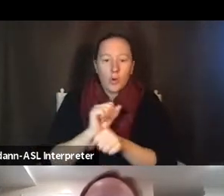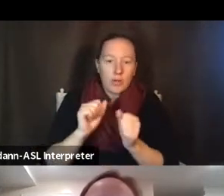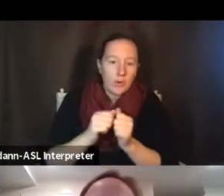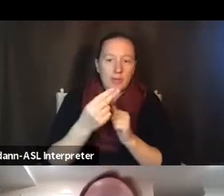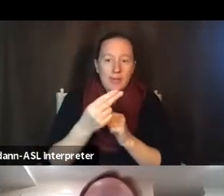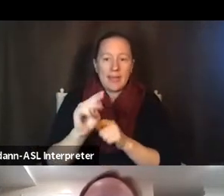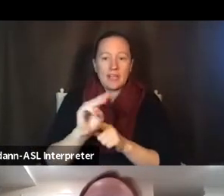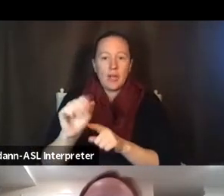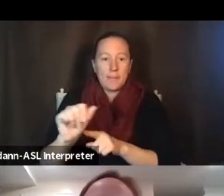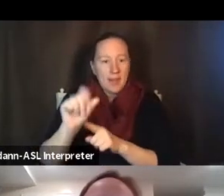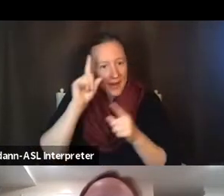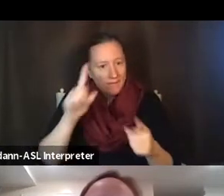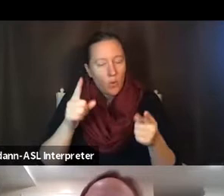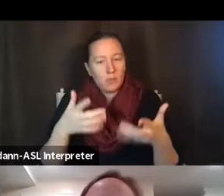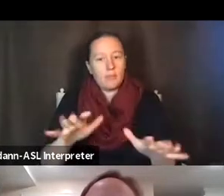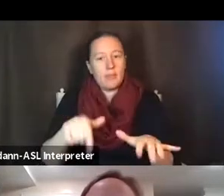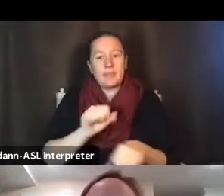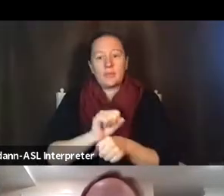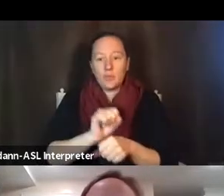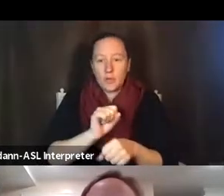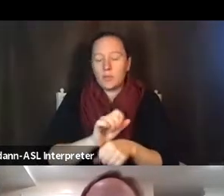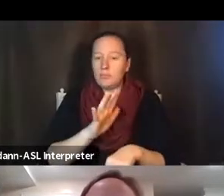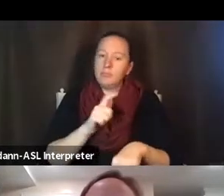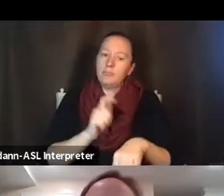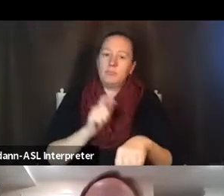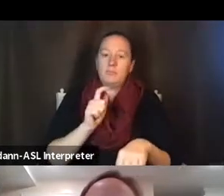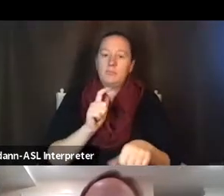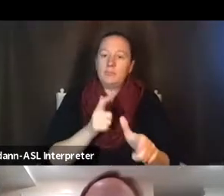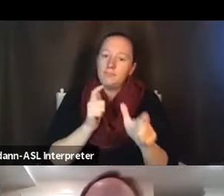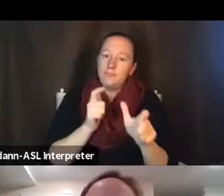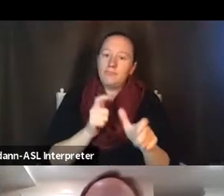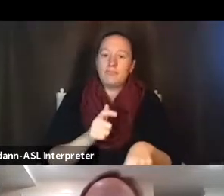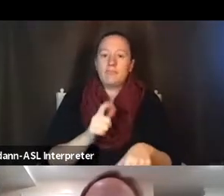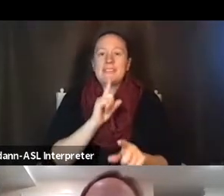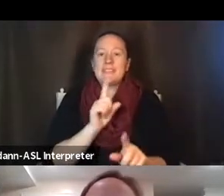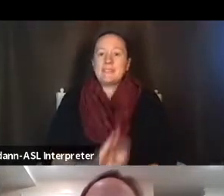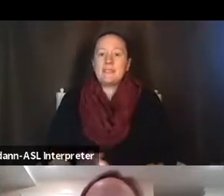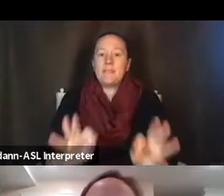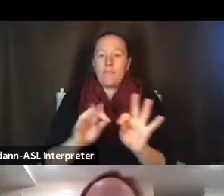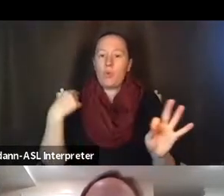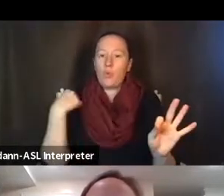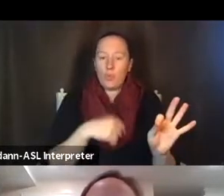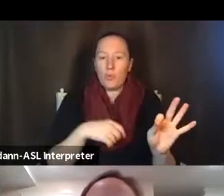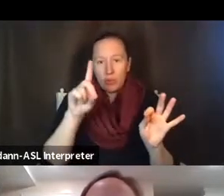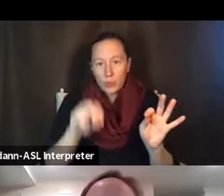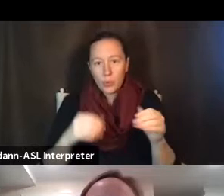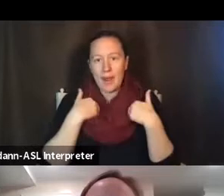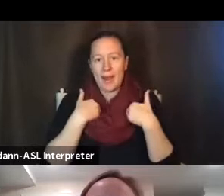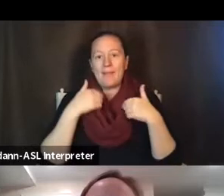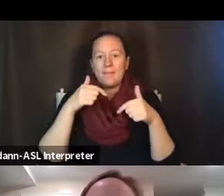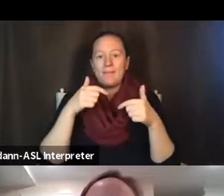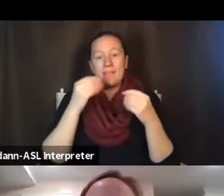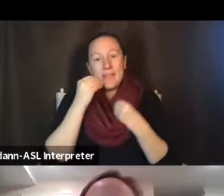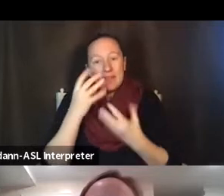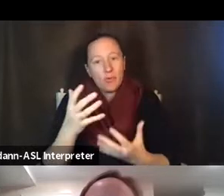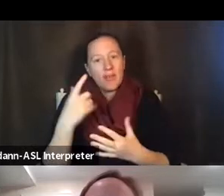work done timely. And it's really important that we do have this information as we are looking to move